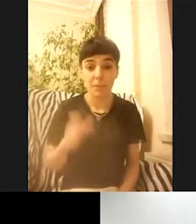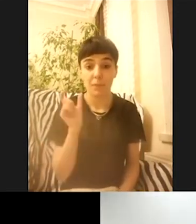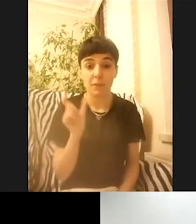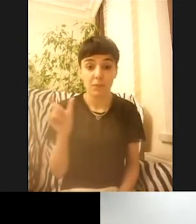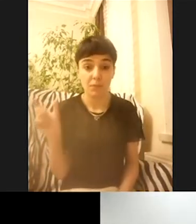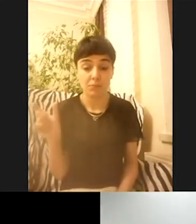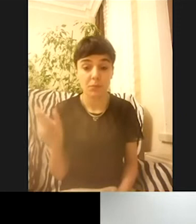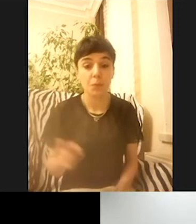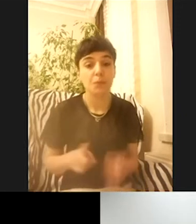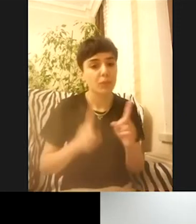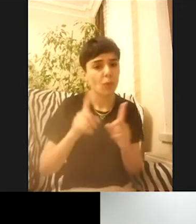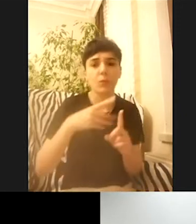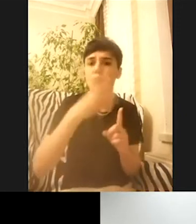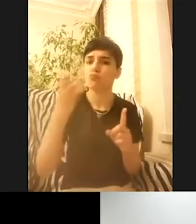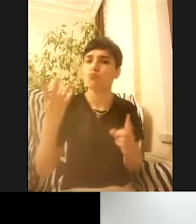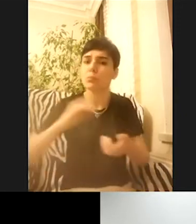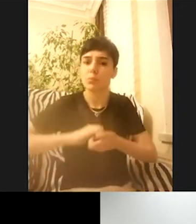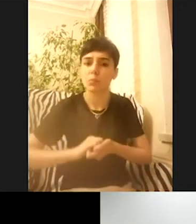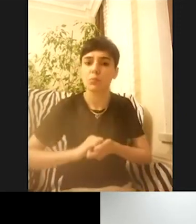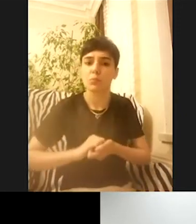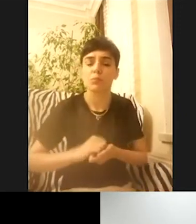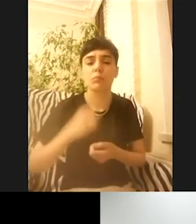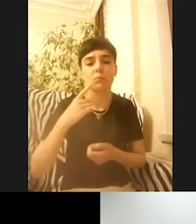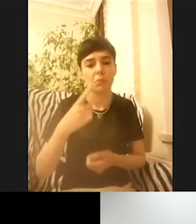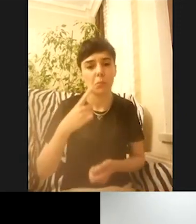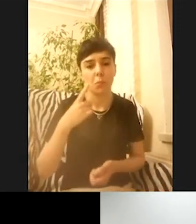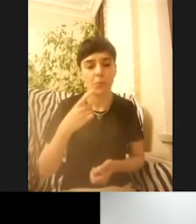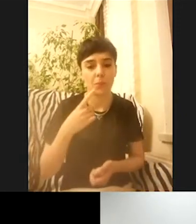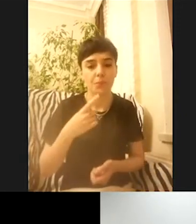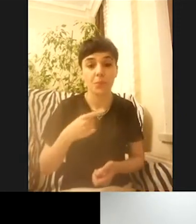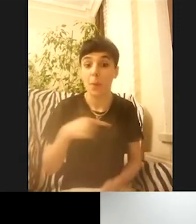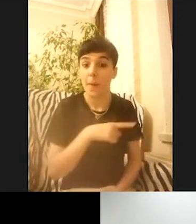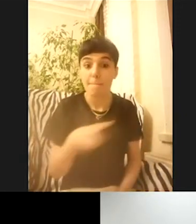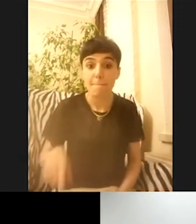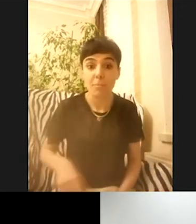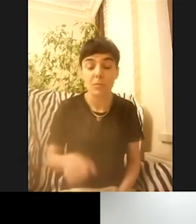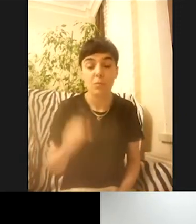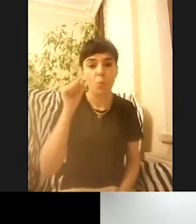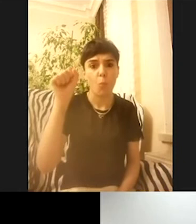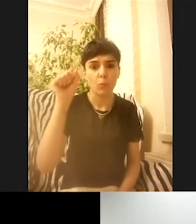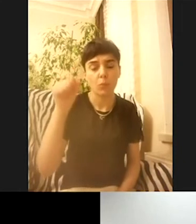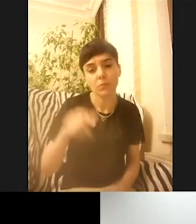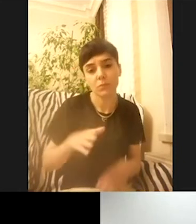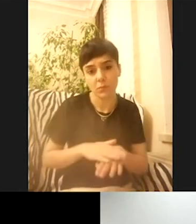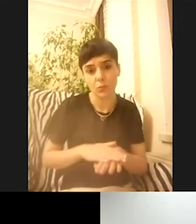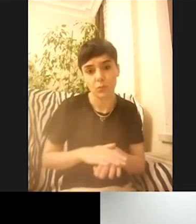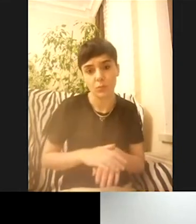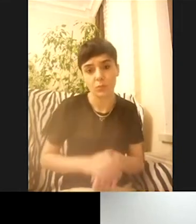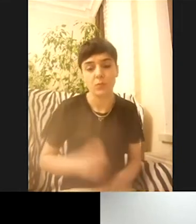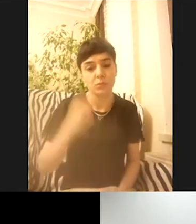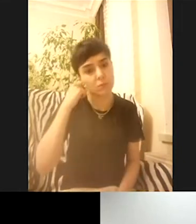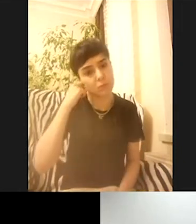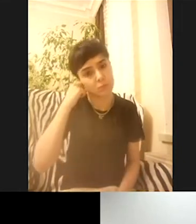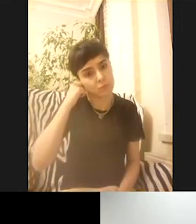boycotting us. They are putting our name in the most nastiest, shittiest way. So